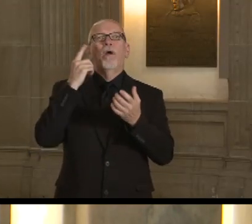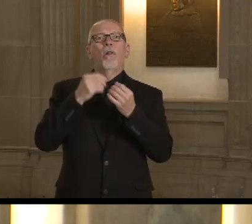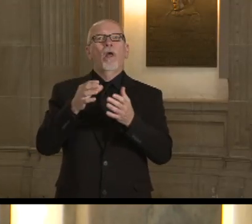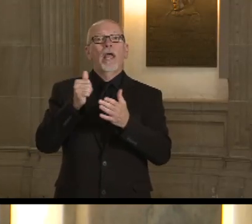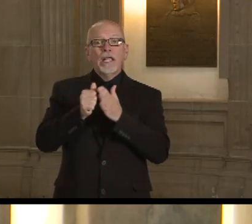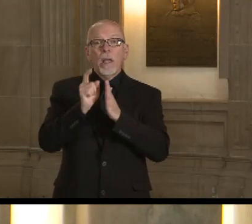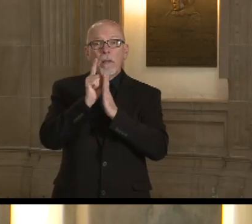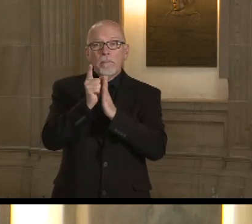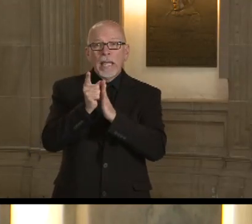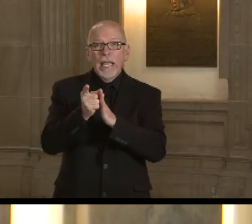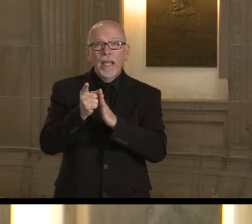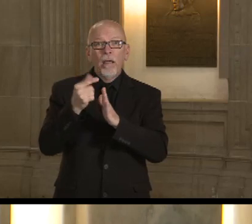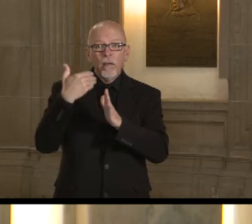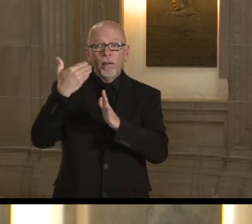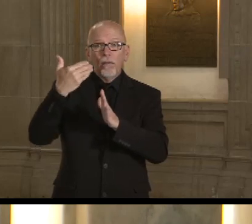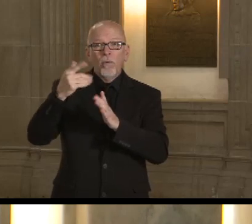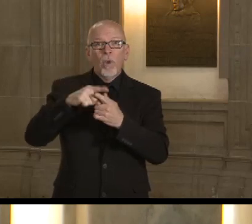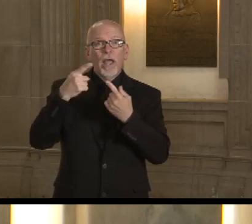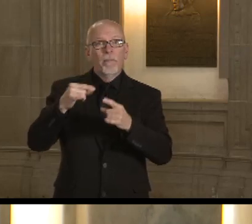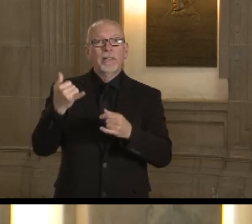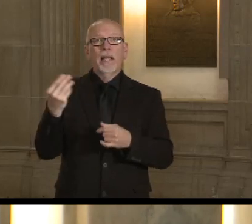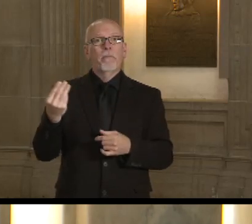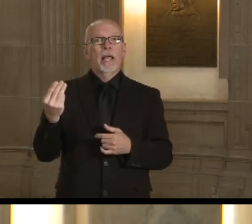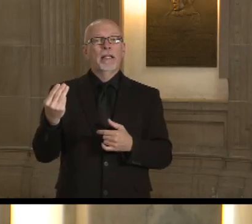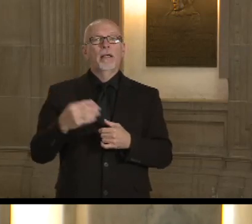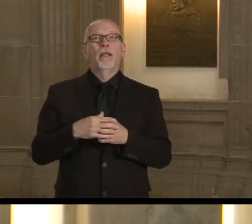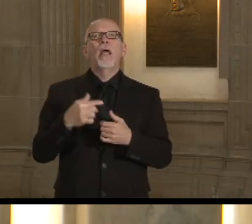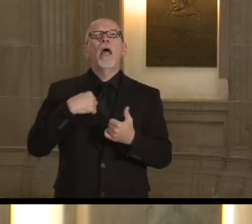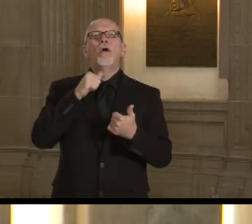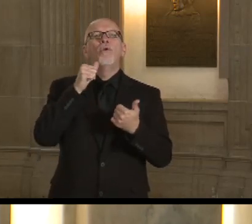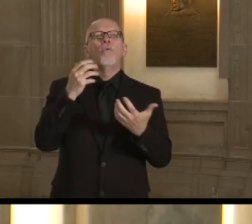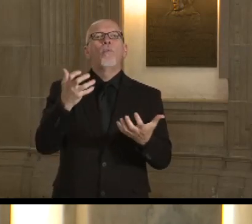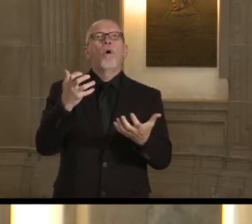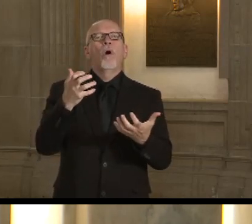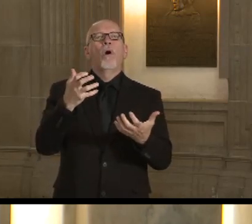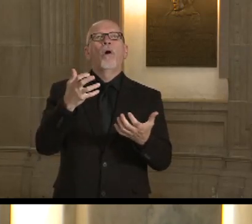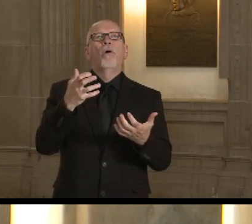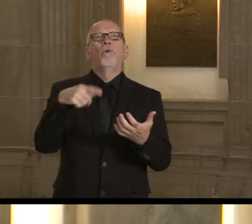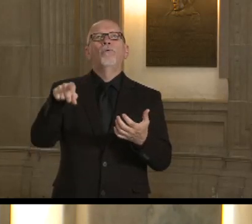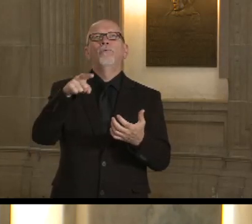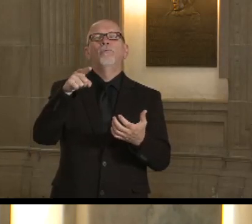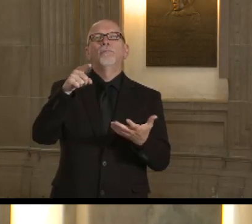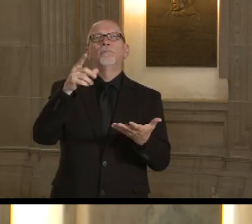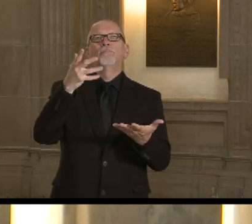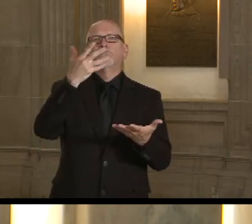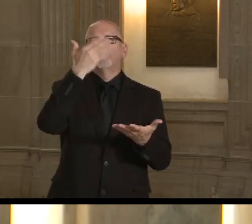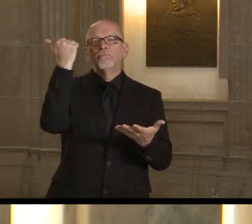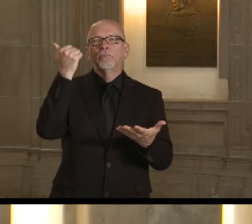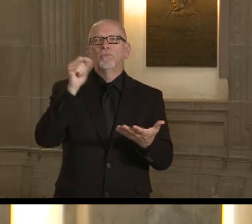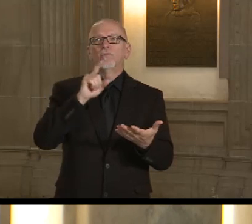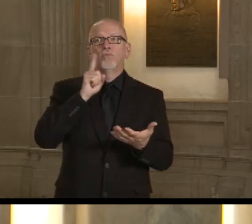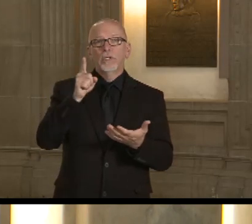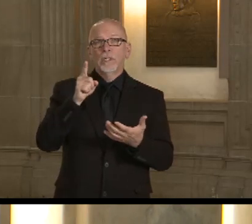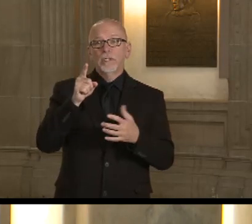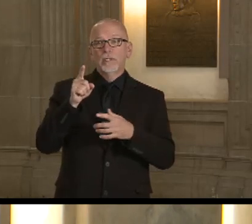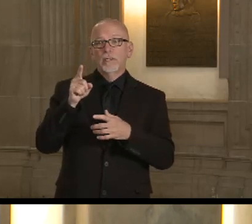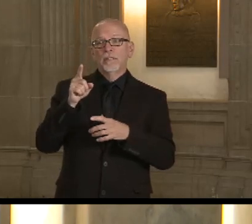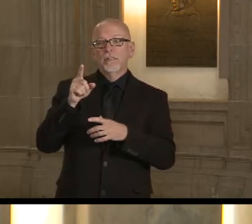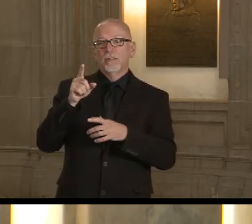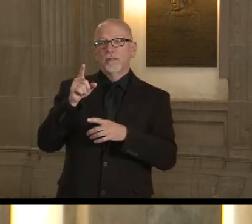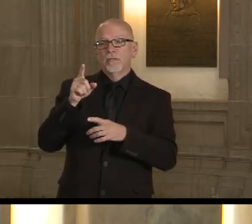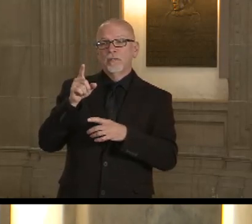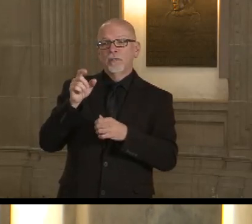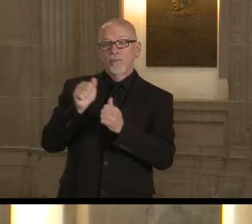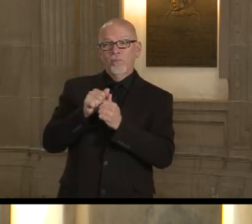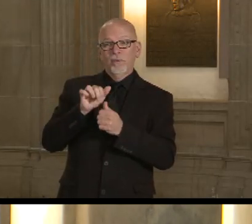by minute unfolding, and now here we are Monday. I don't want it lost that in addition